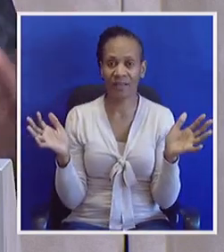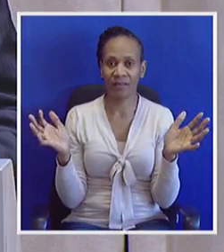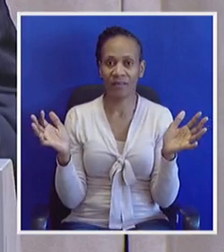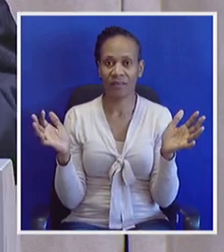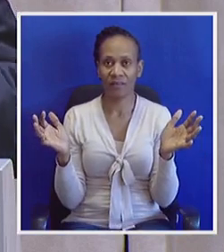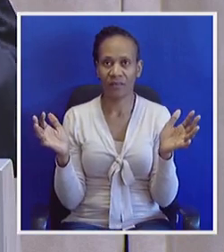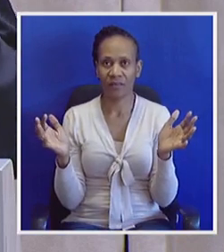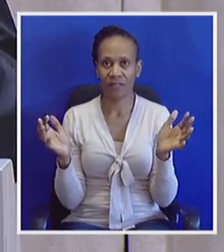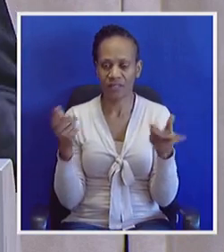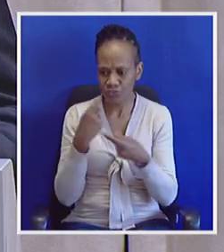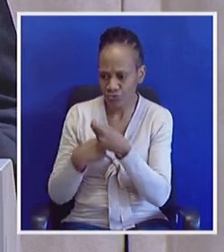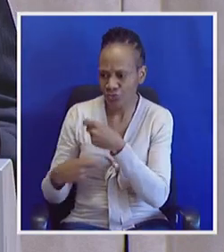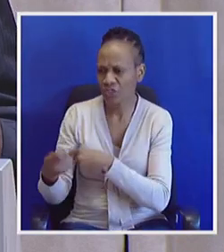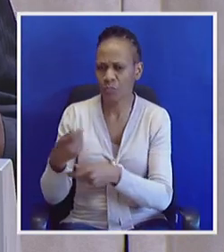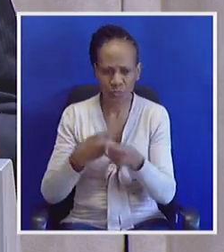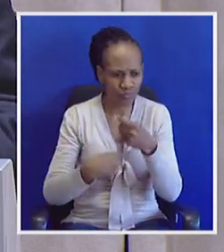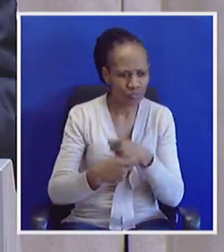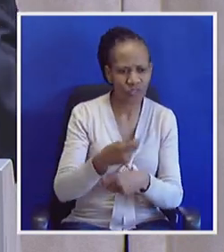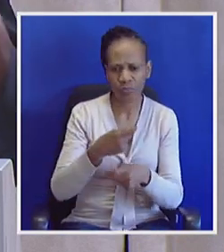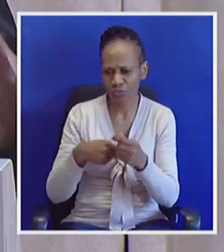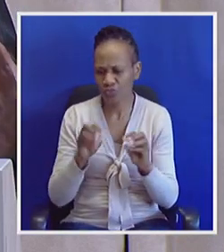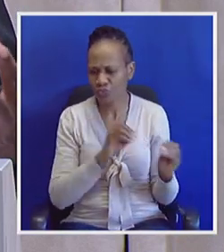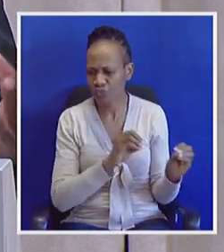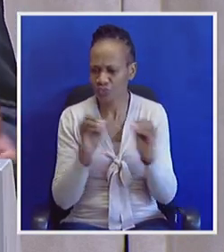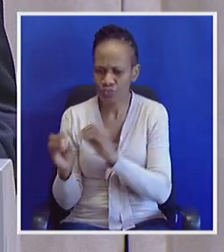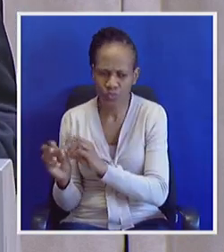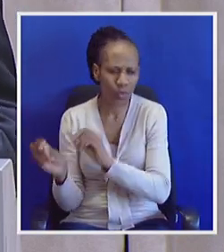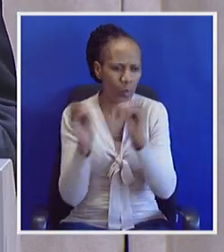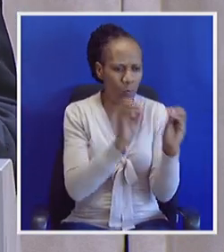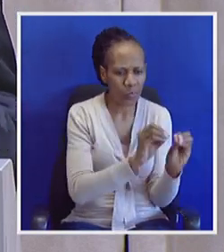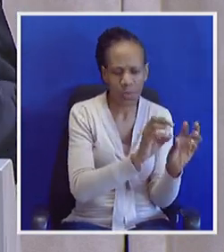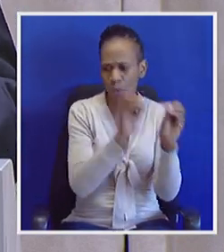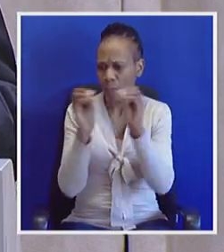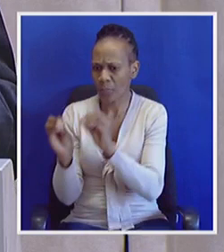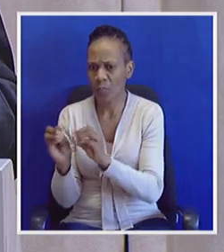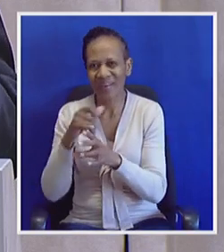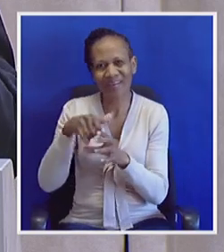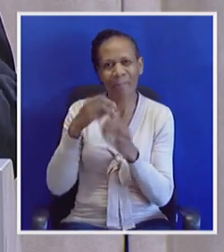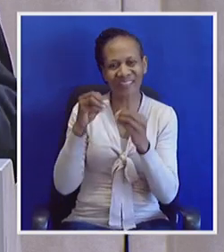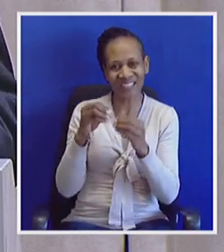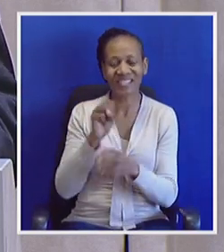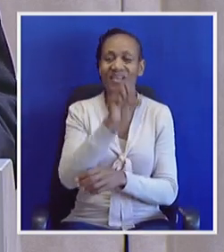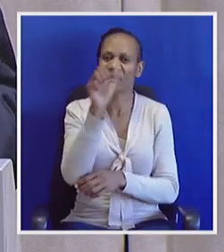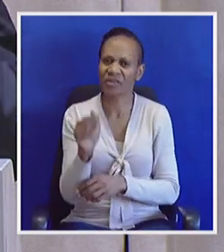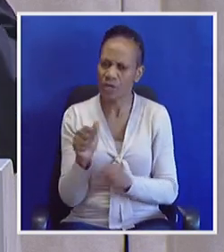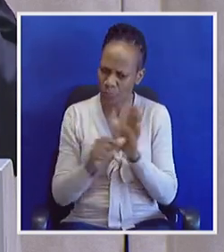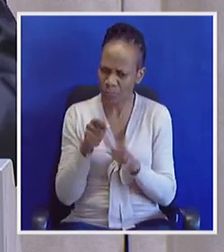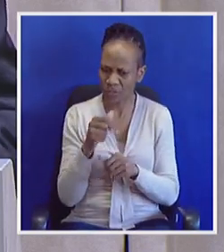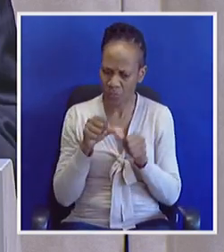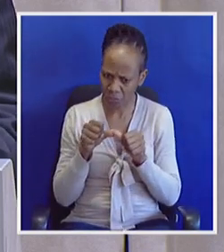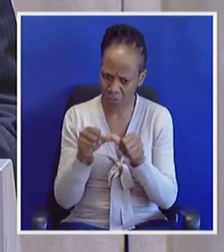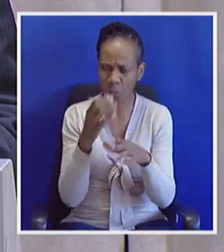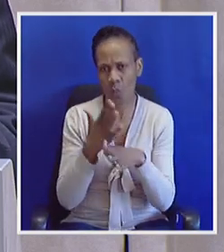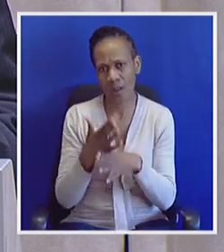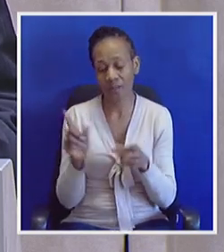the goods in our country right across the length and the breadth of the country. Now, it's important that it functions well. You look